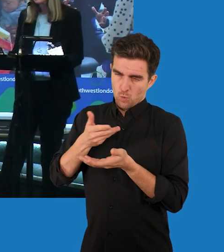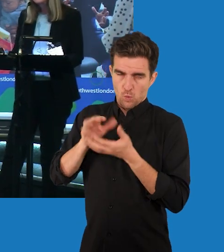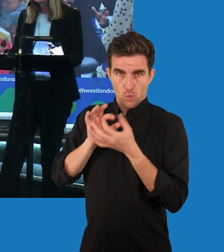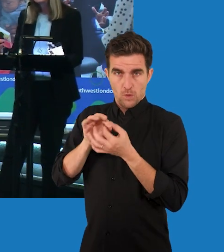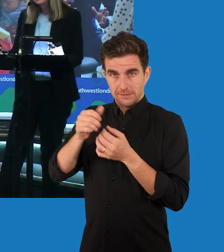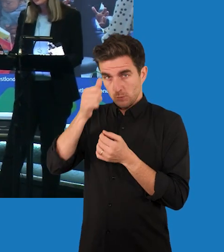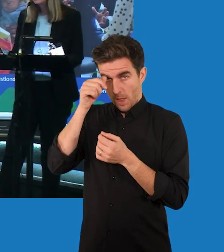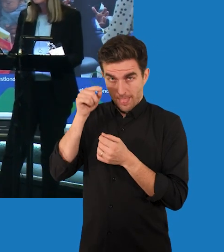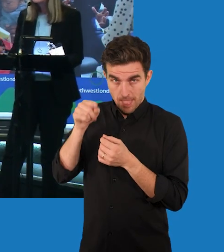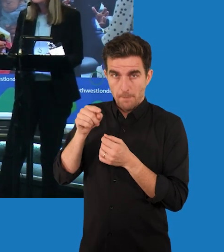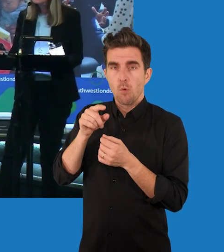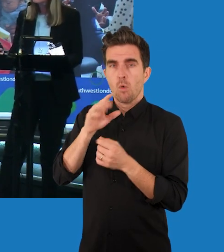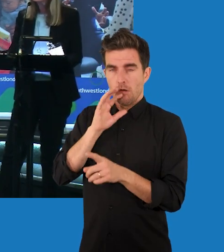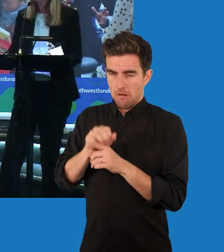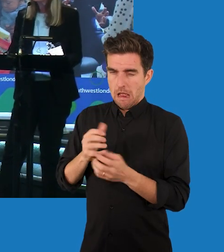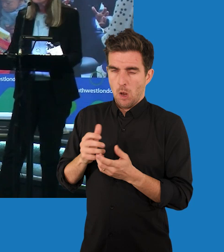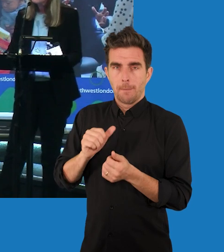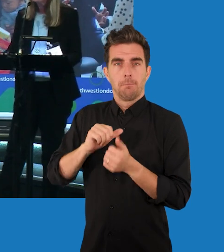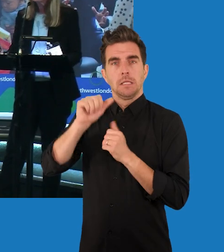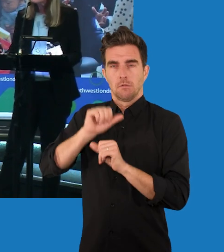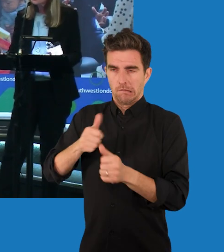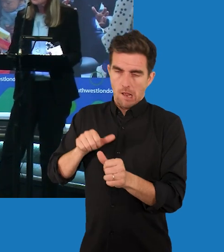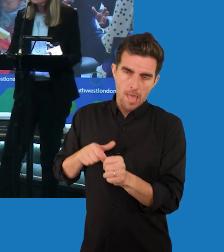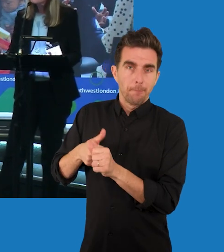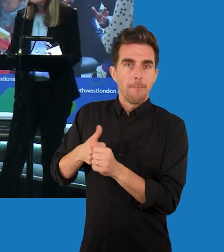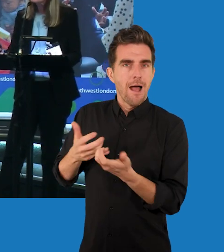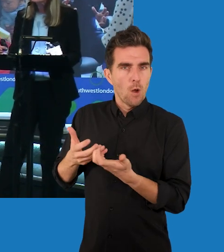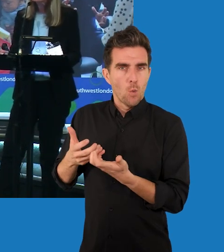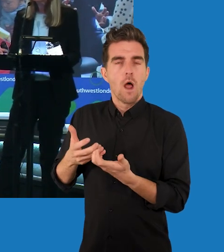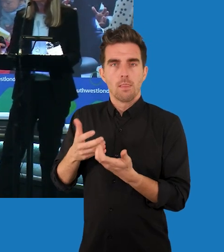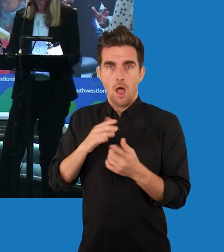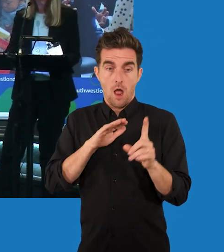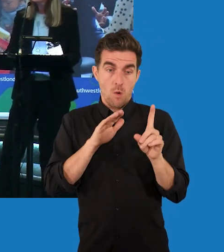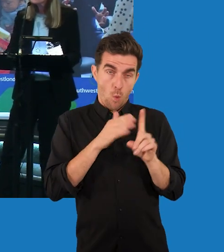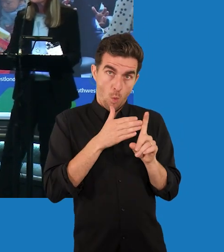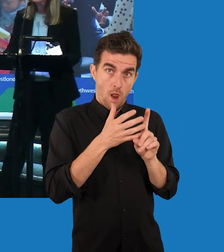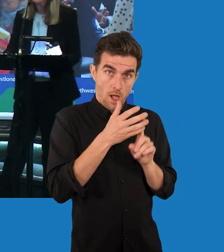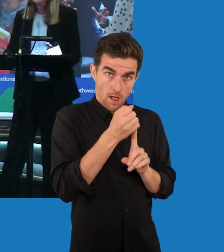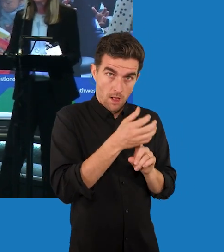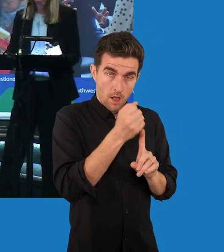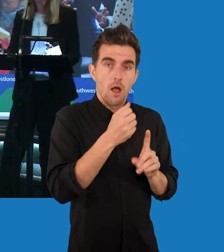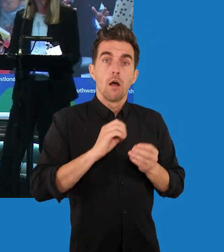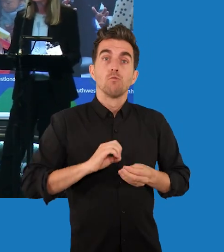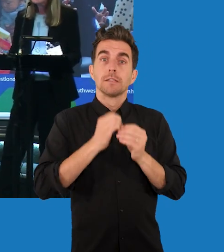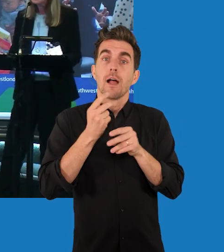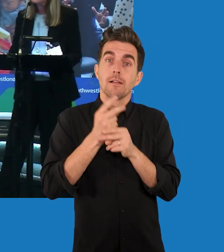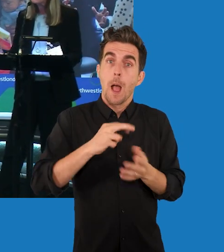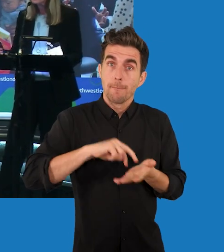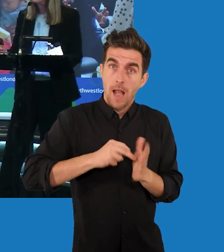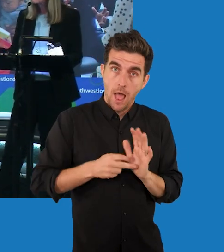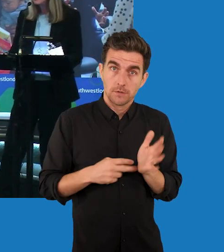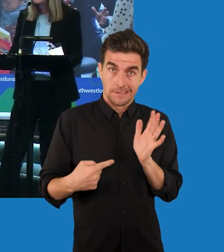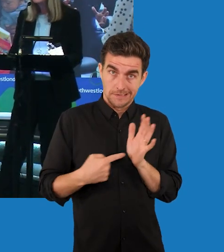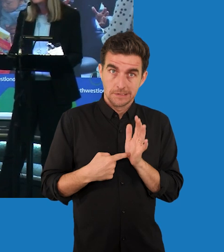work on getting to know them, identifying how best we can address their needs, setting some goals with that person and creating a care plan